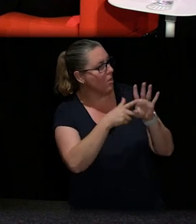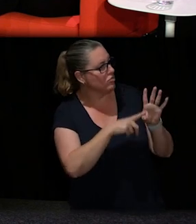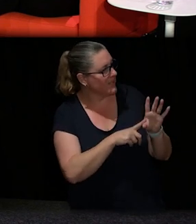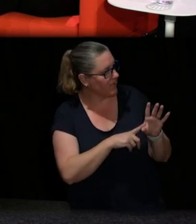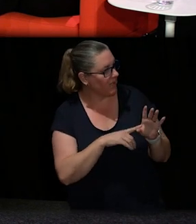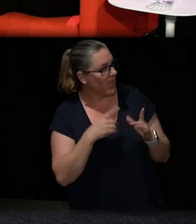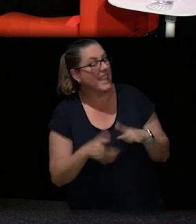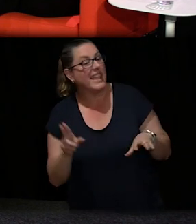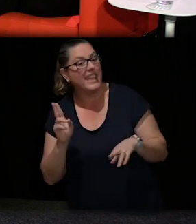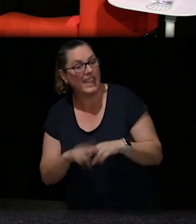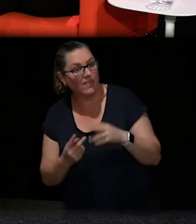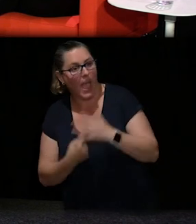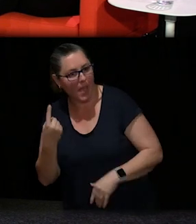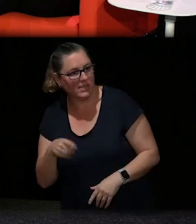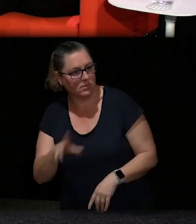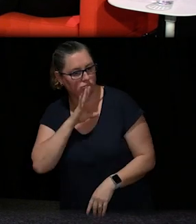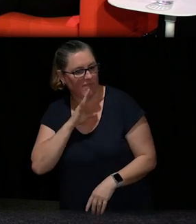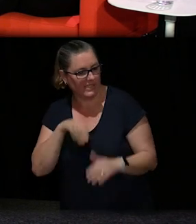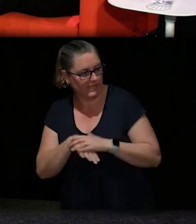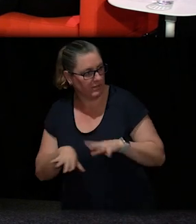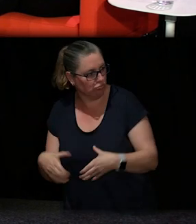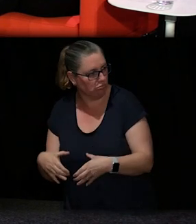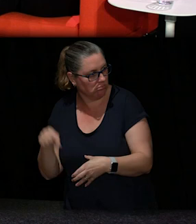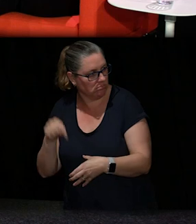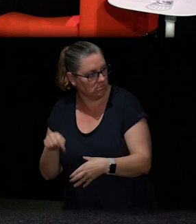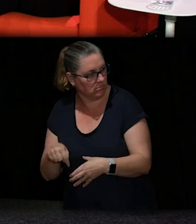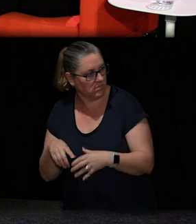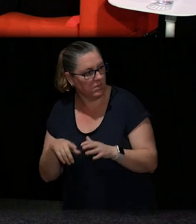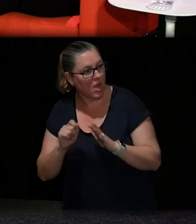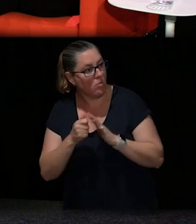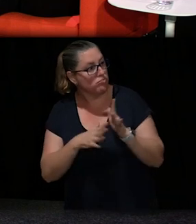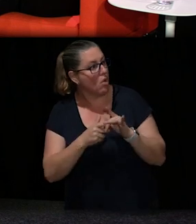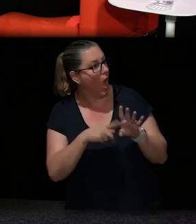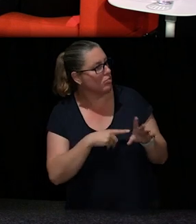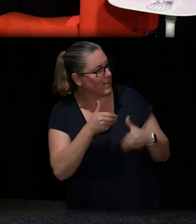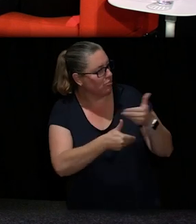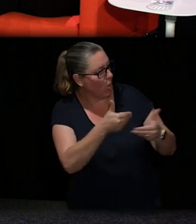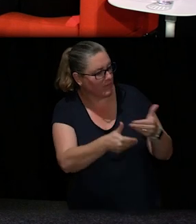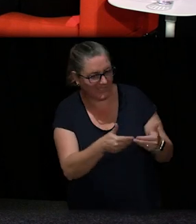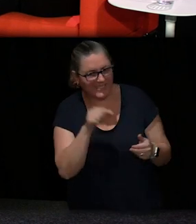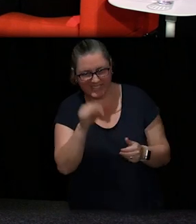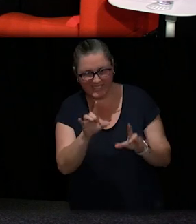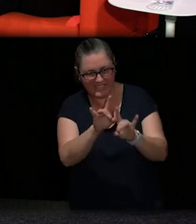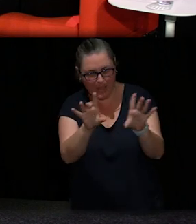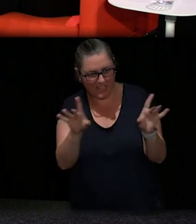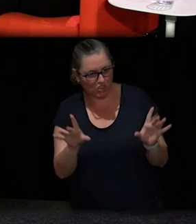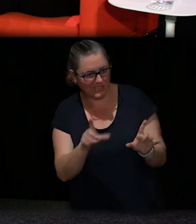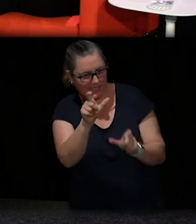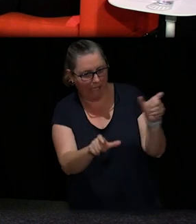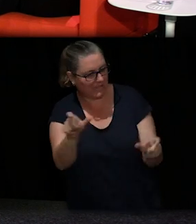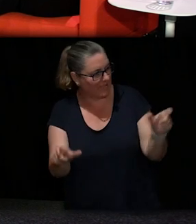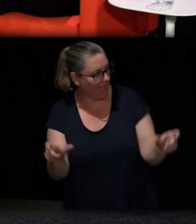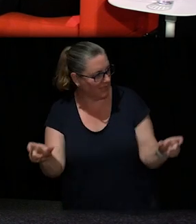party. And it's been said that the primary process damages any candidate moving forward before they take